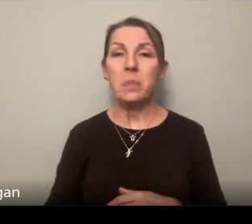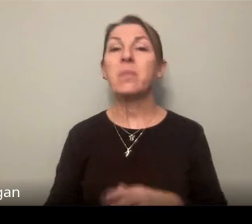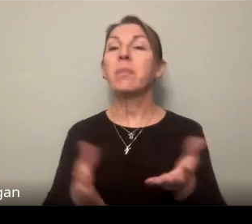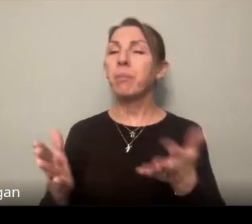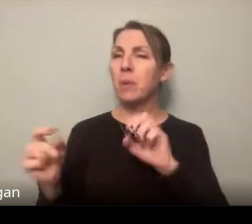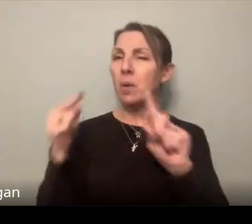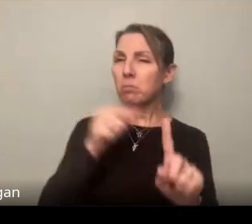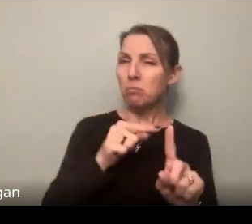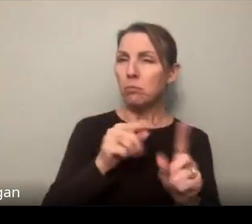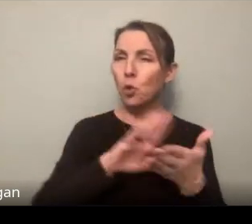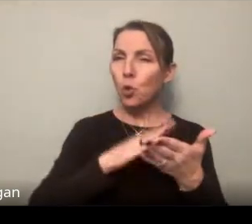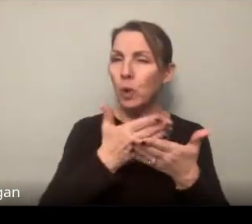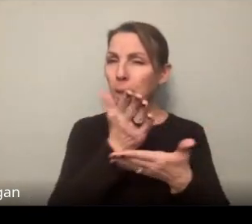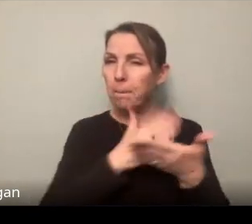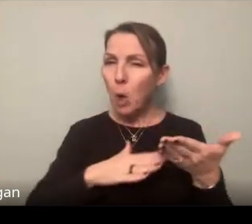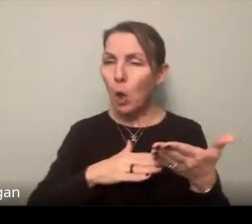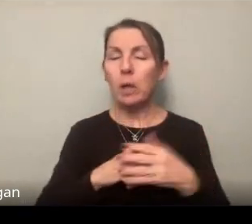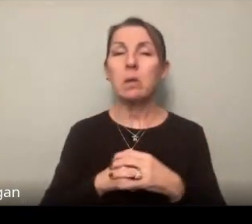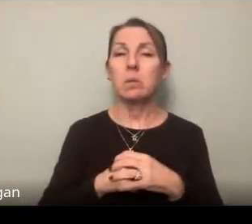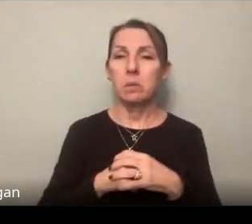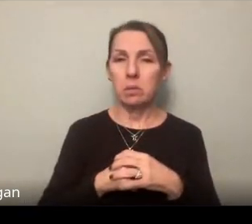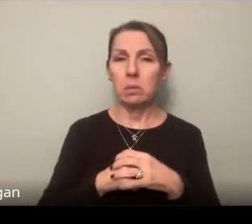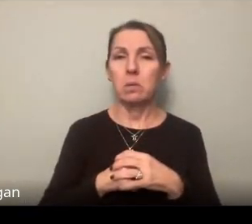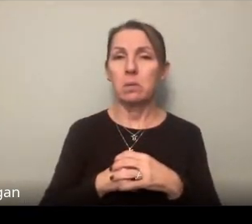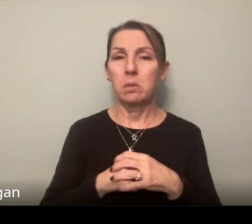back to the cooking piece of this,